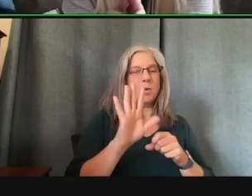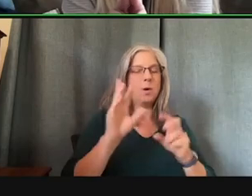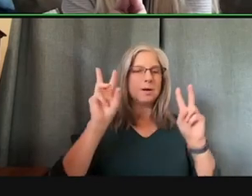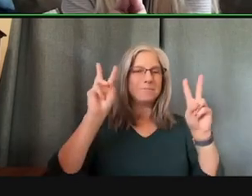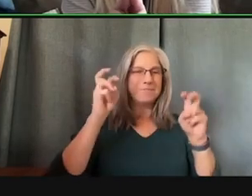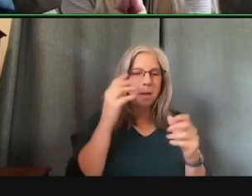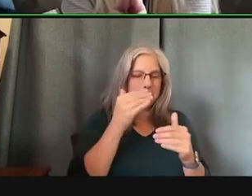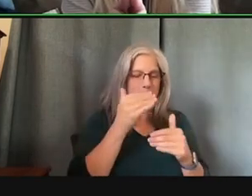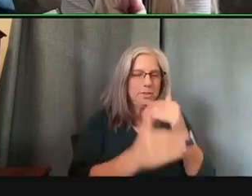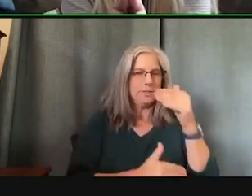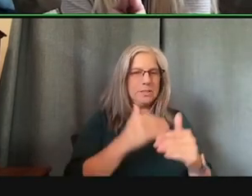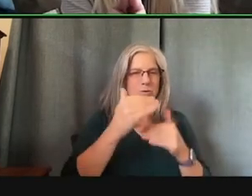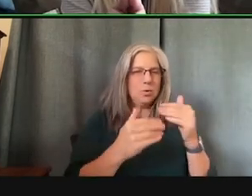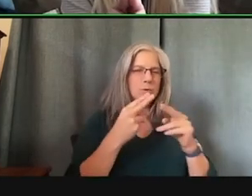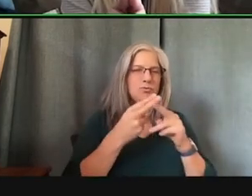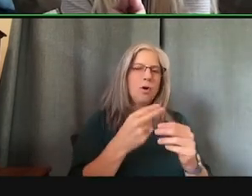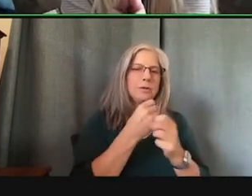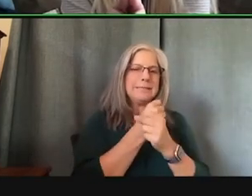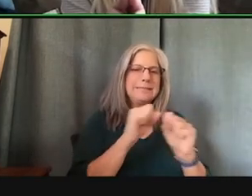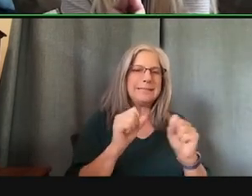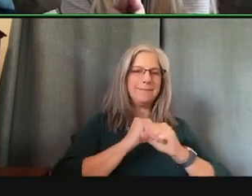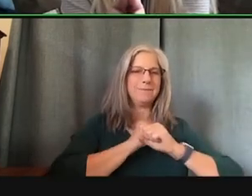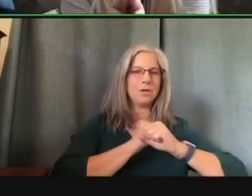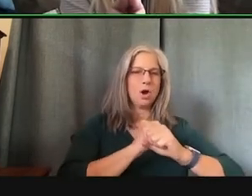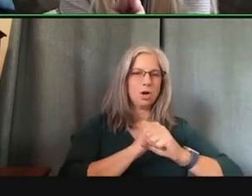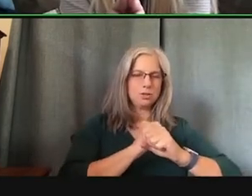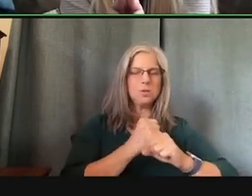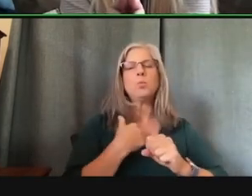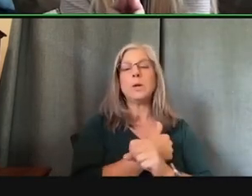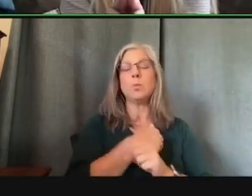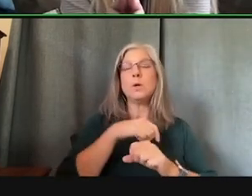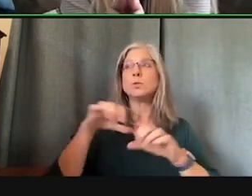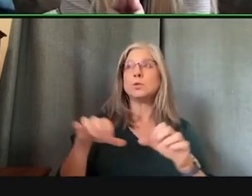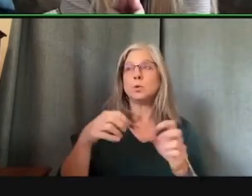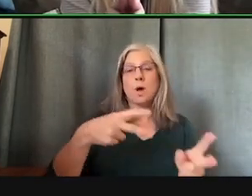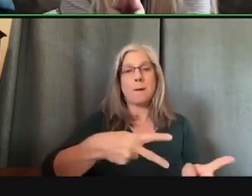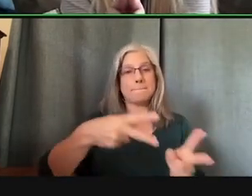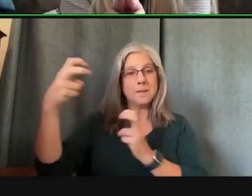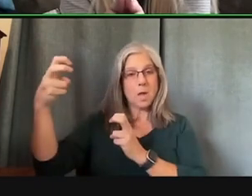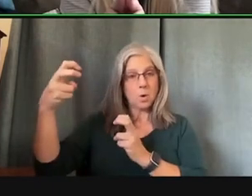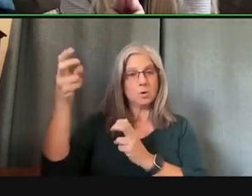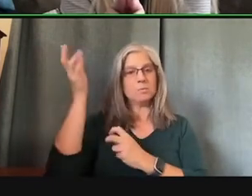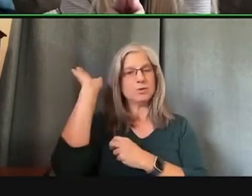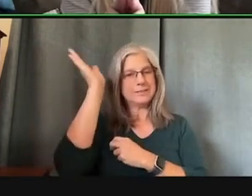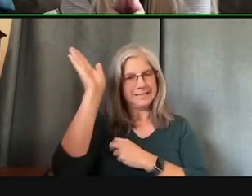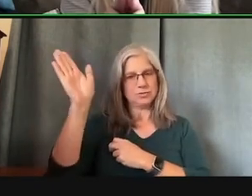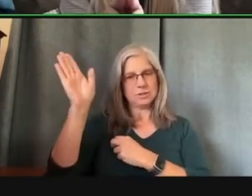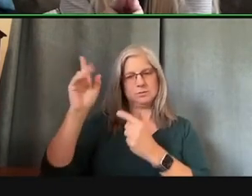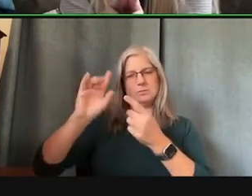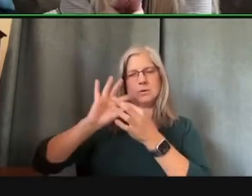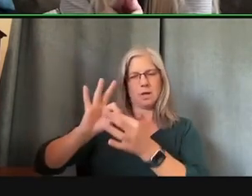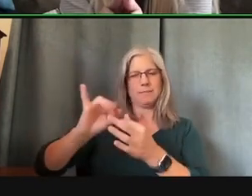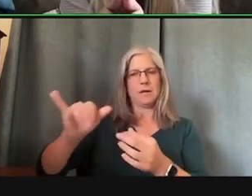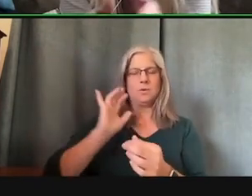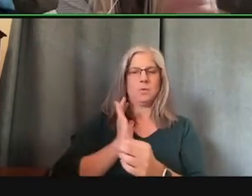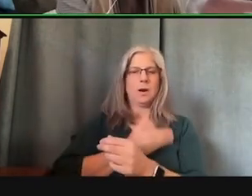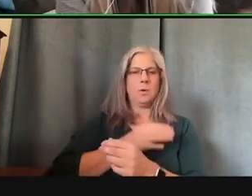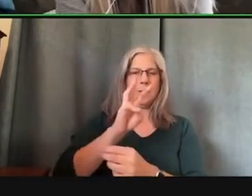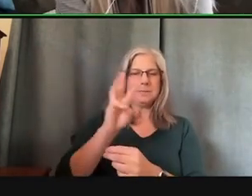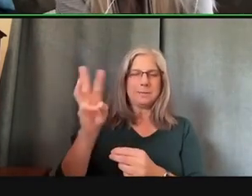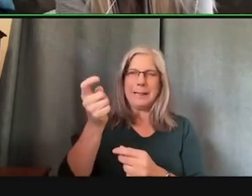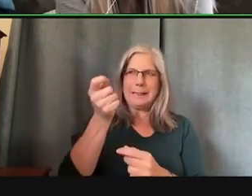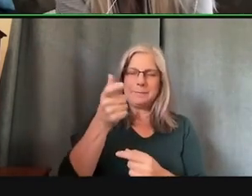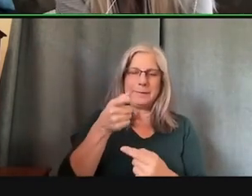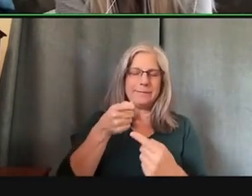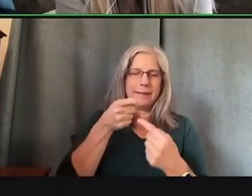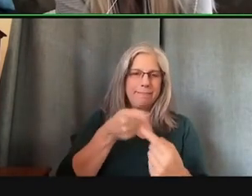safeguards. We're going to do a presentation upload to the website on that. We had a little technical difficulty